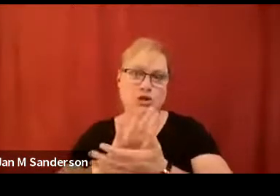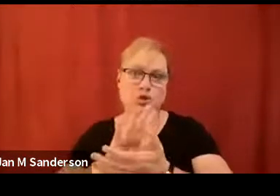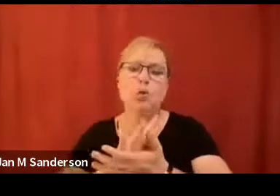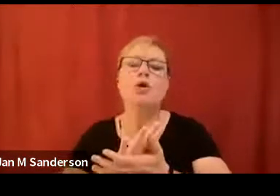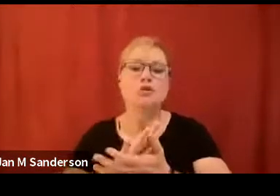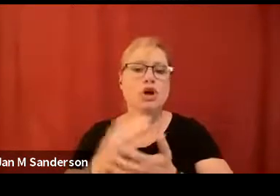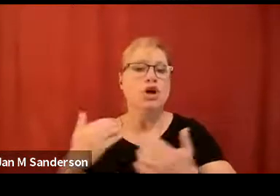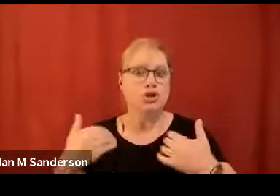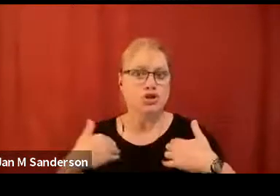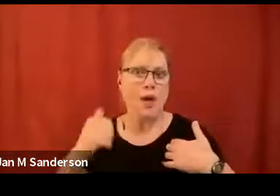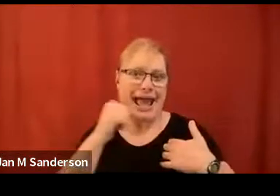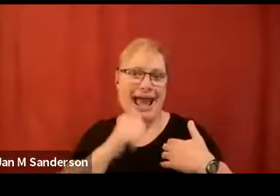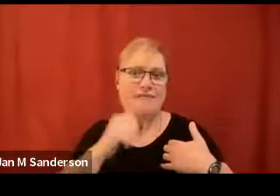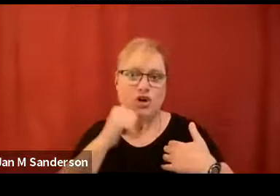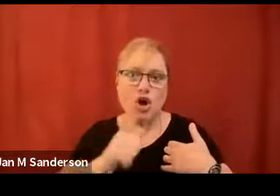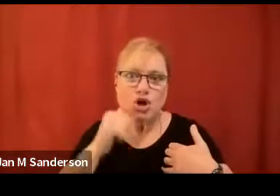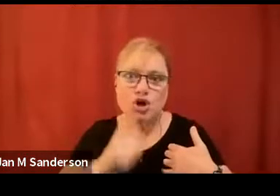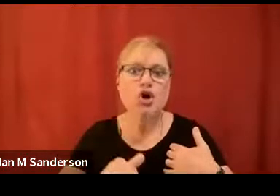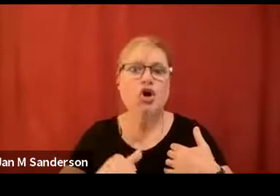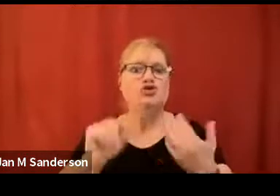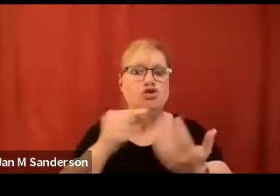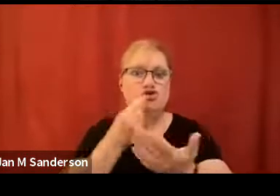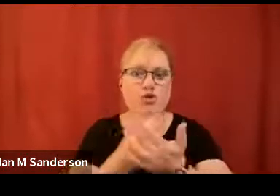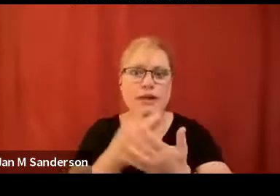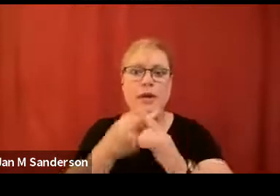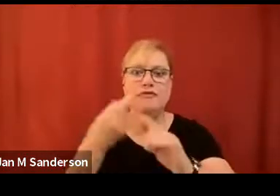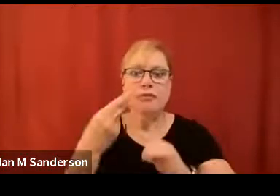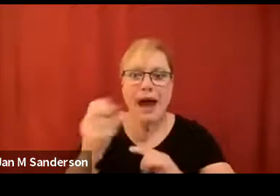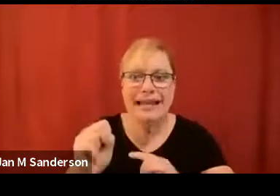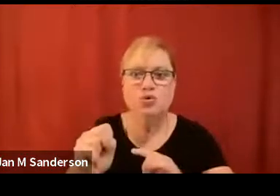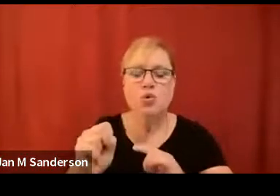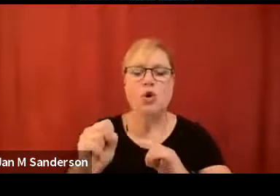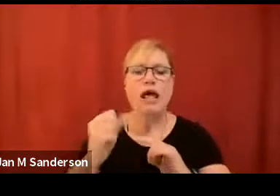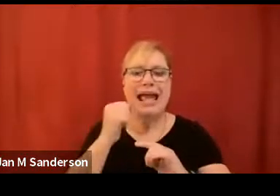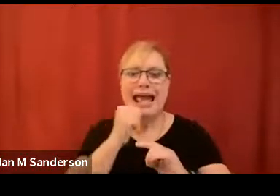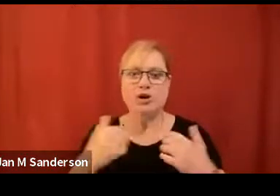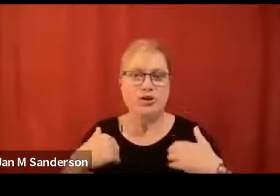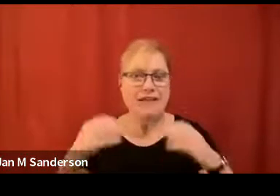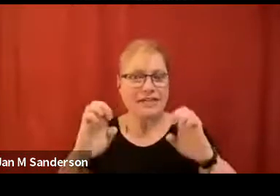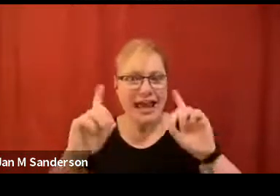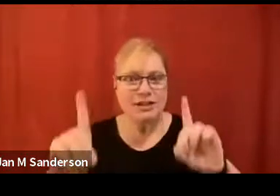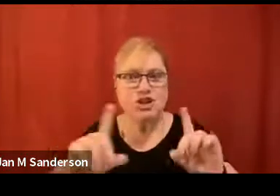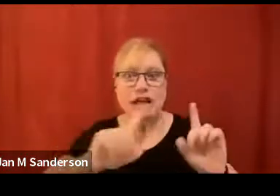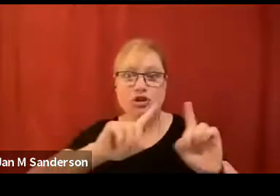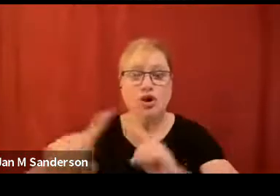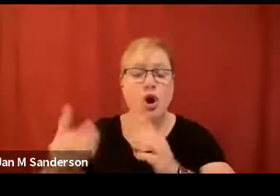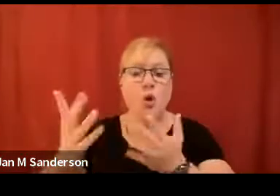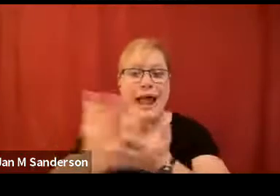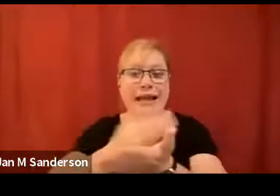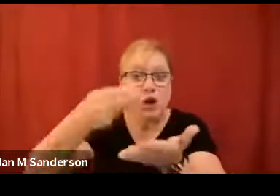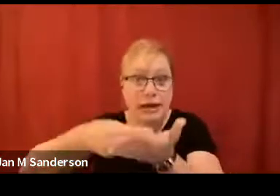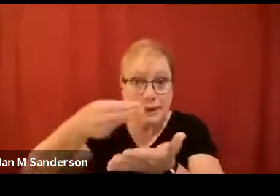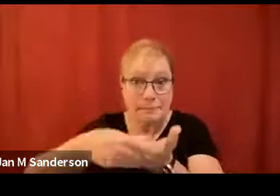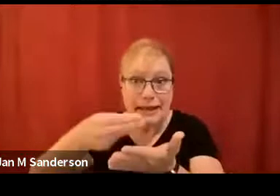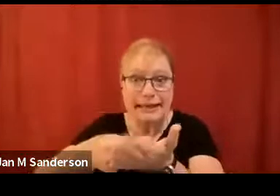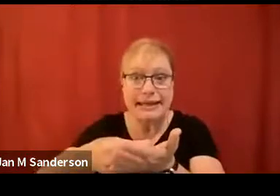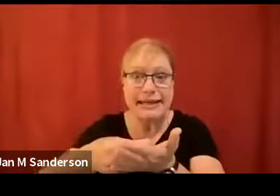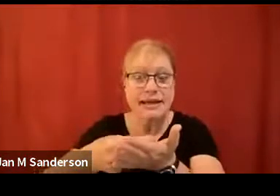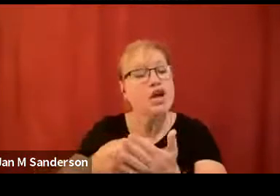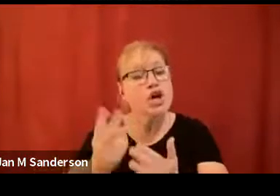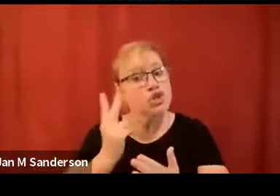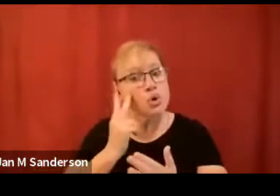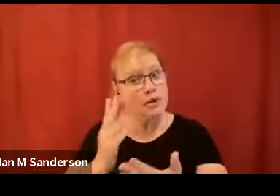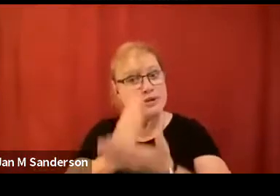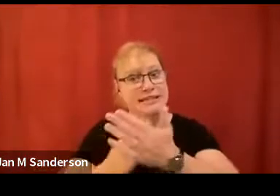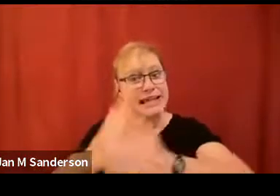those tertiary skills and actually have the education to then go be able to make an income. And we were seeing some